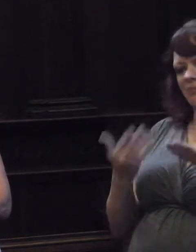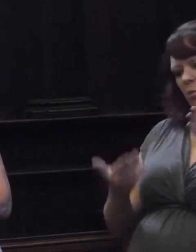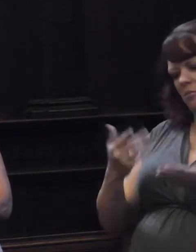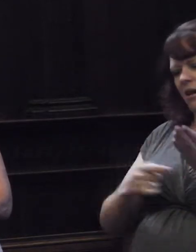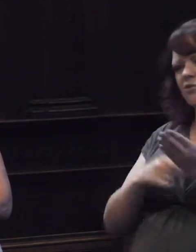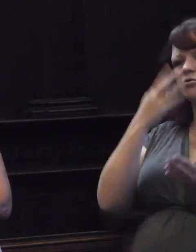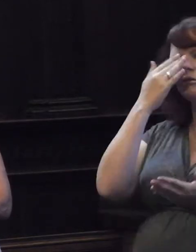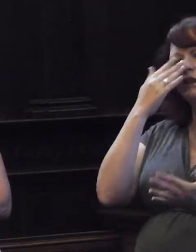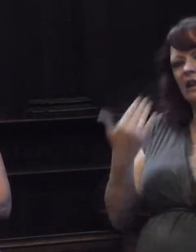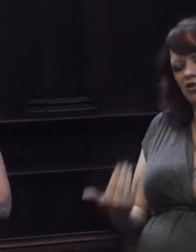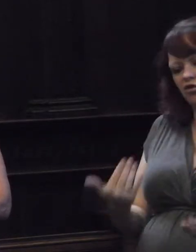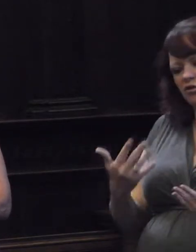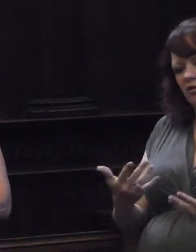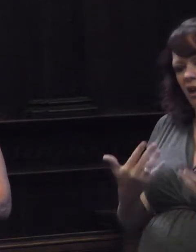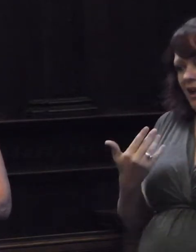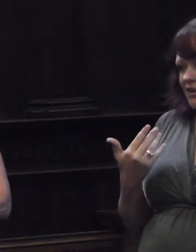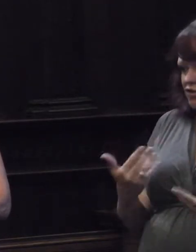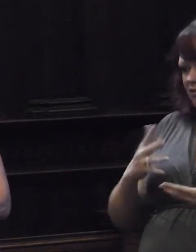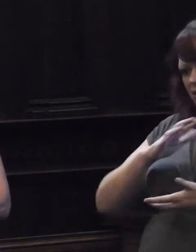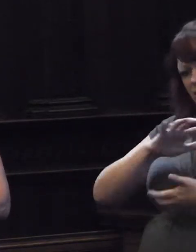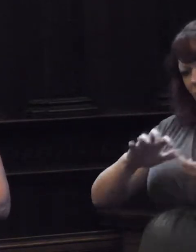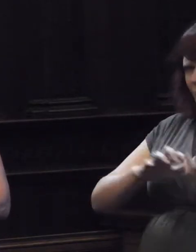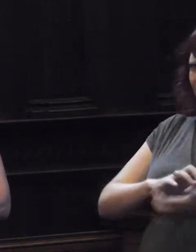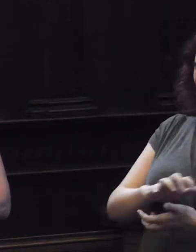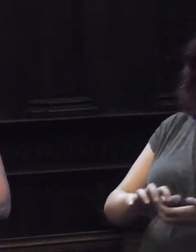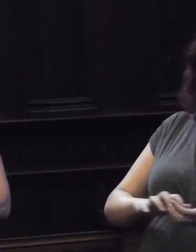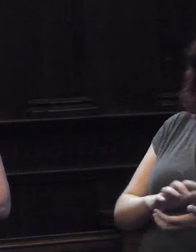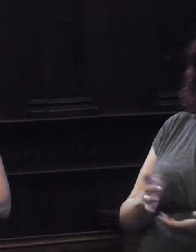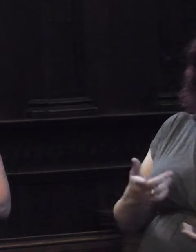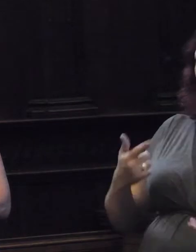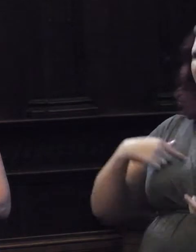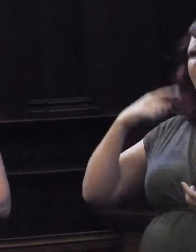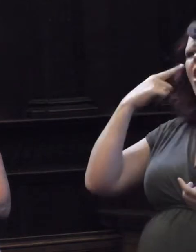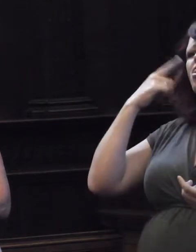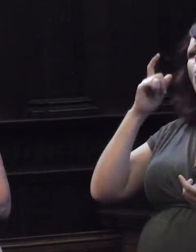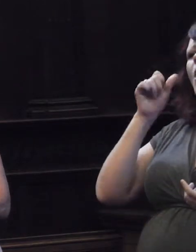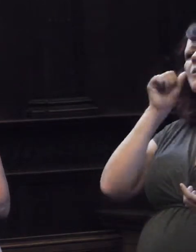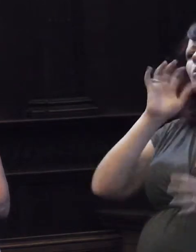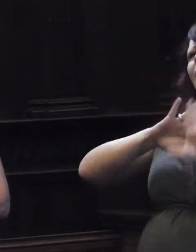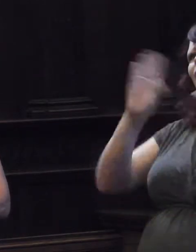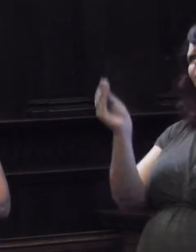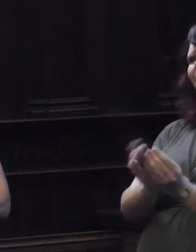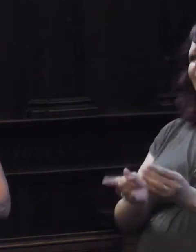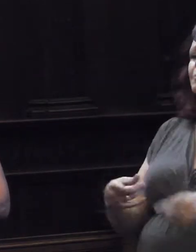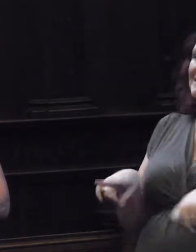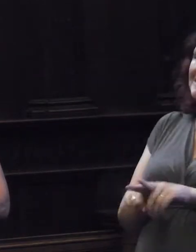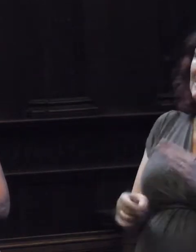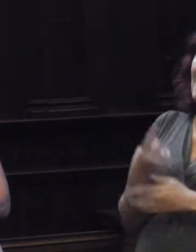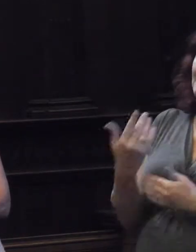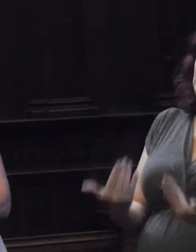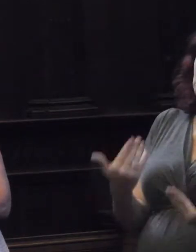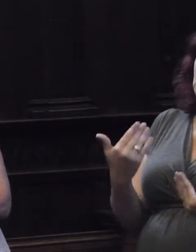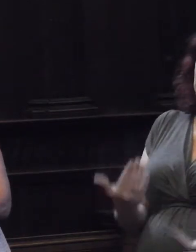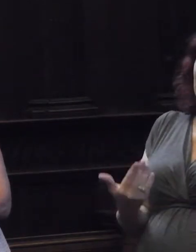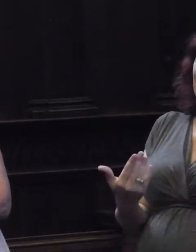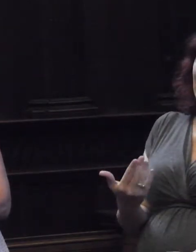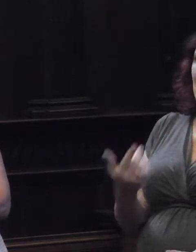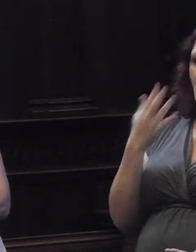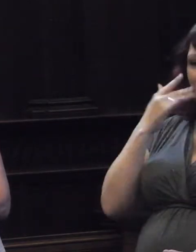knew all the answers, and today's young people are no different. Drugs were medicine that you got from the